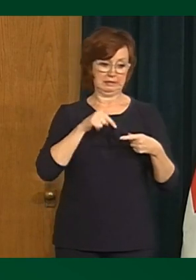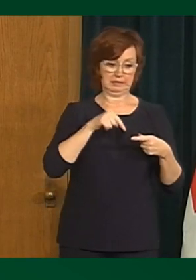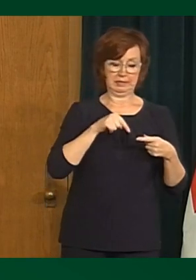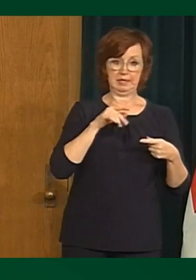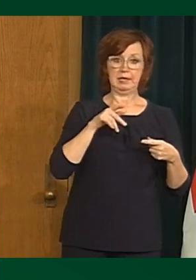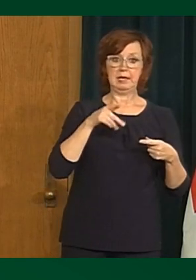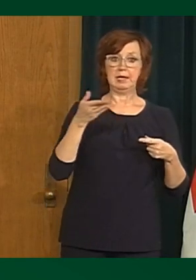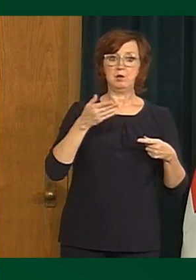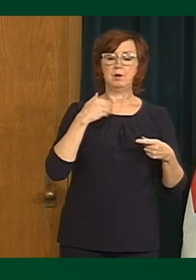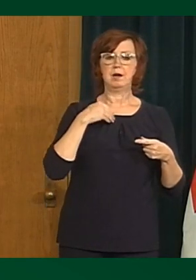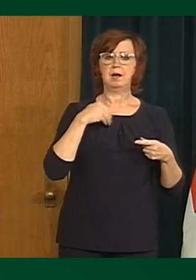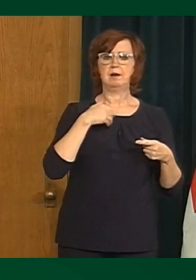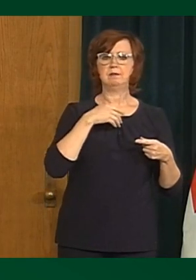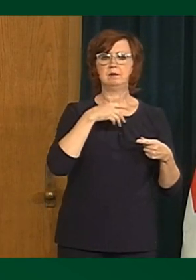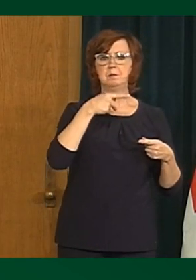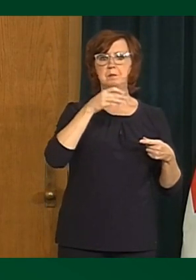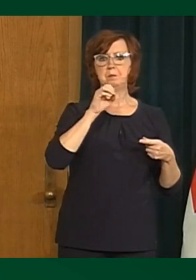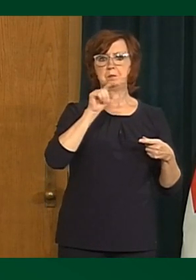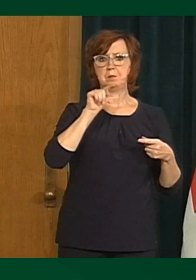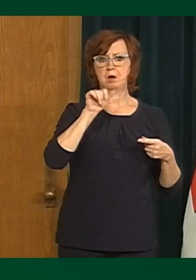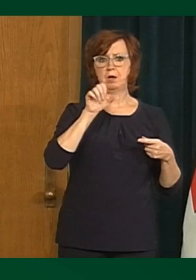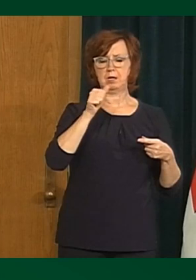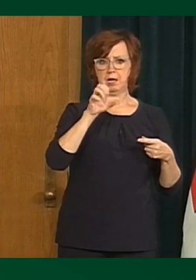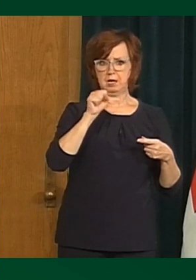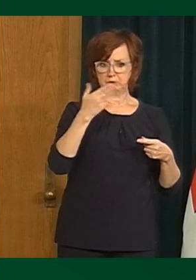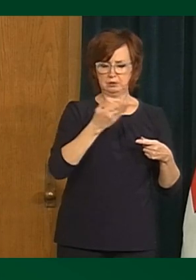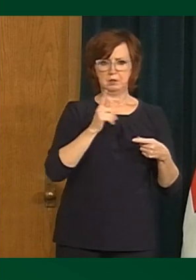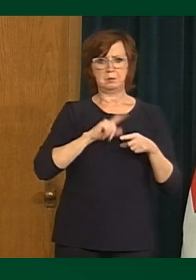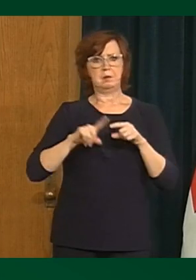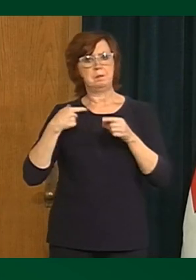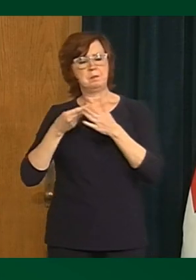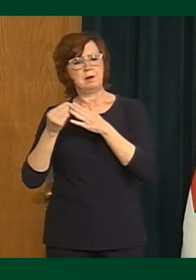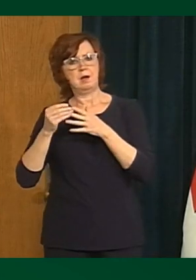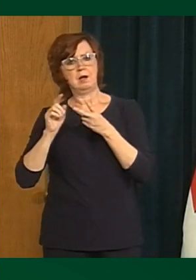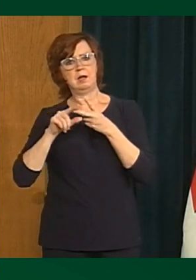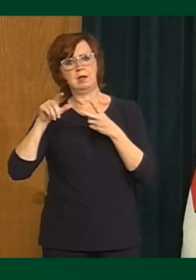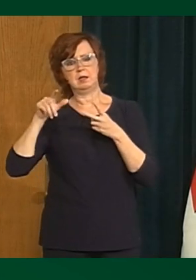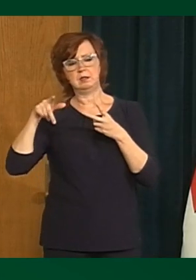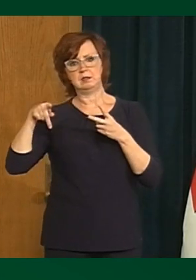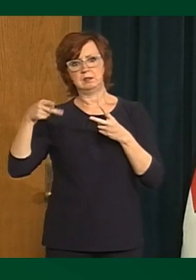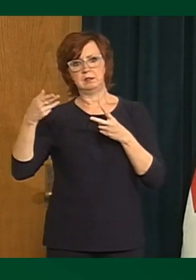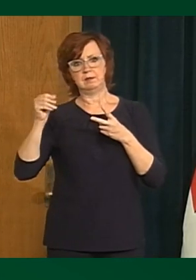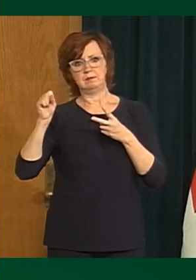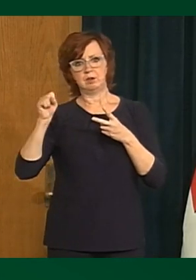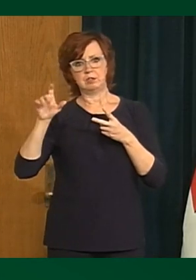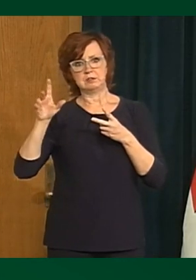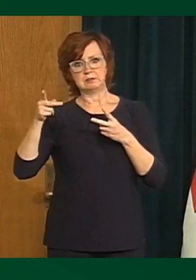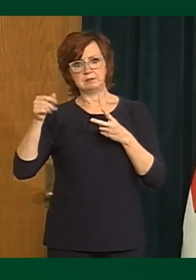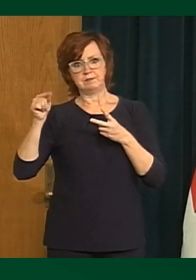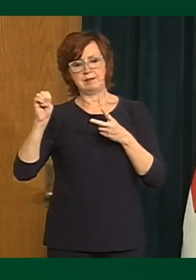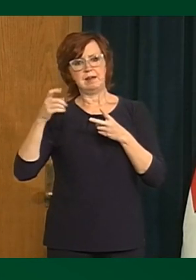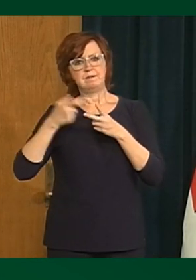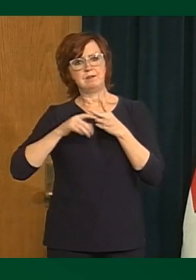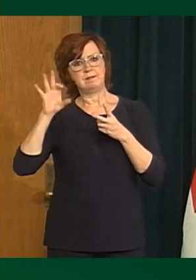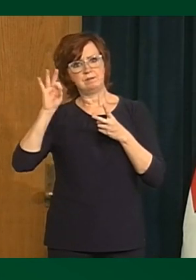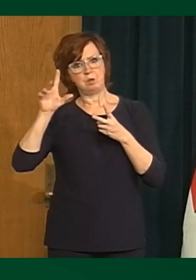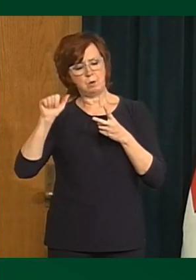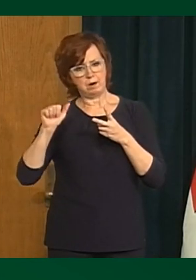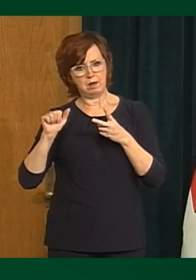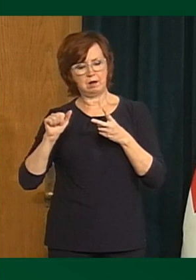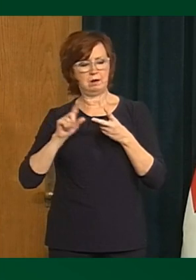bring phosphate in from Florida, for example. We bring in tractors, drills, well, tractors and combines from the U.S. We